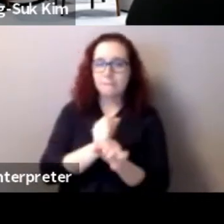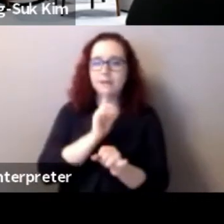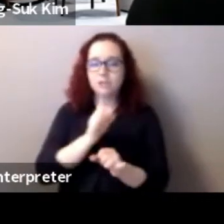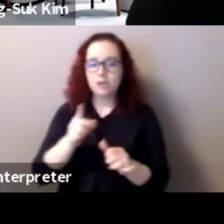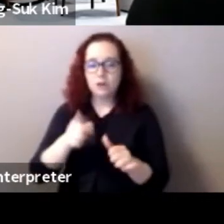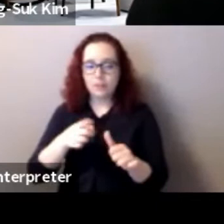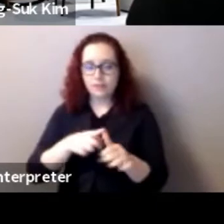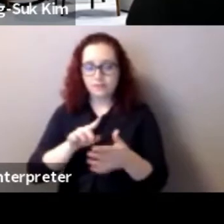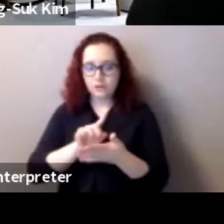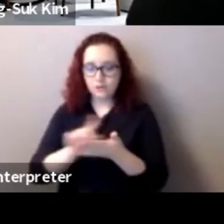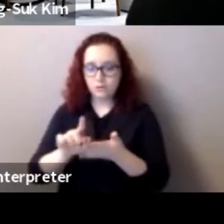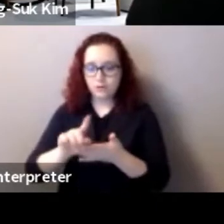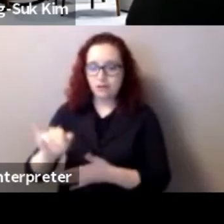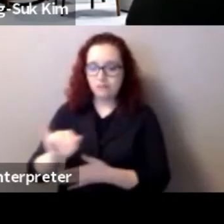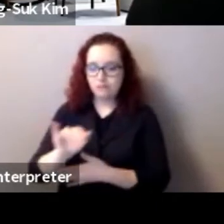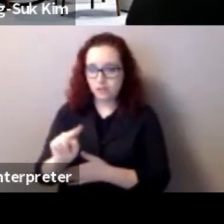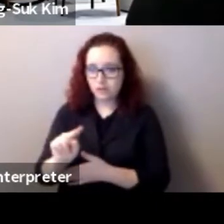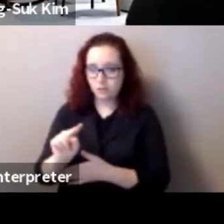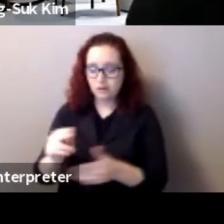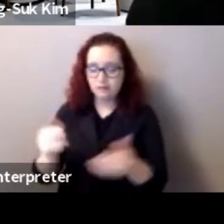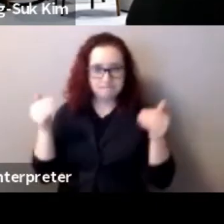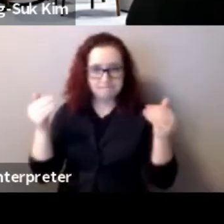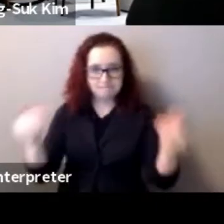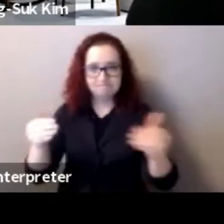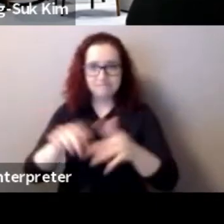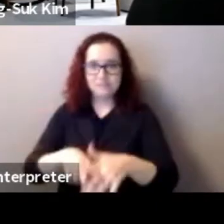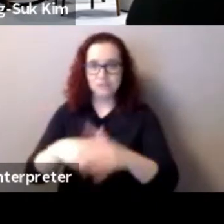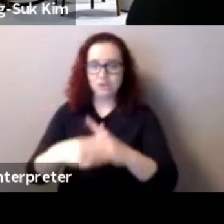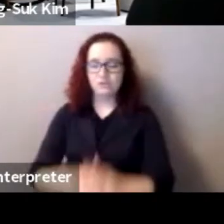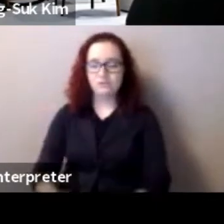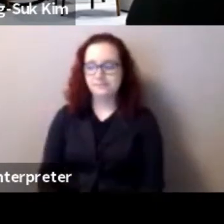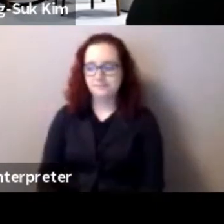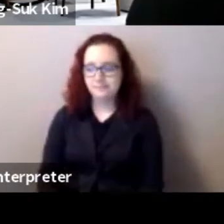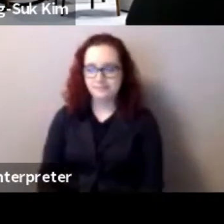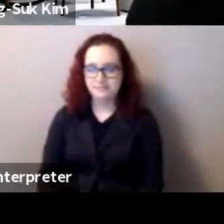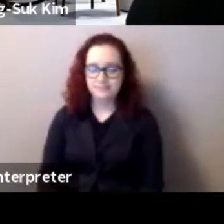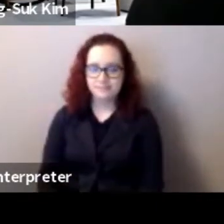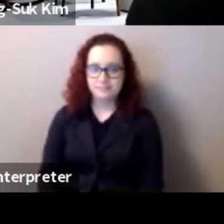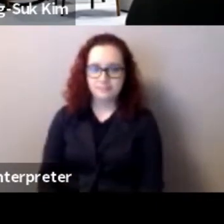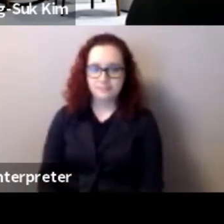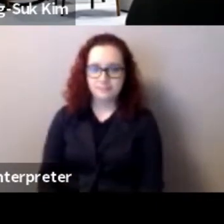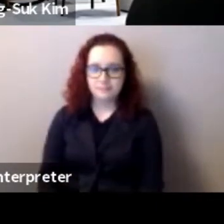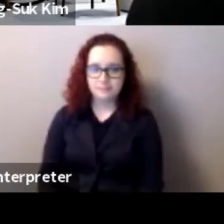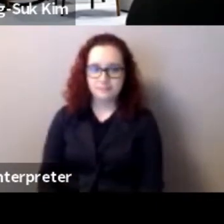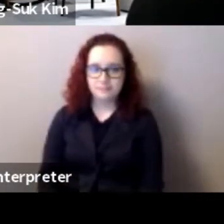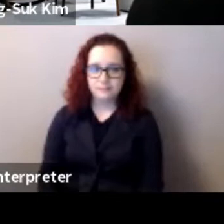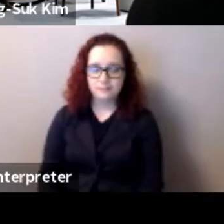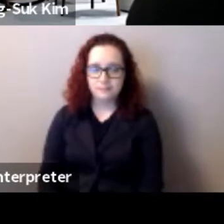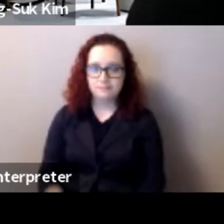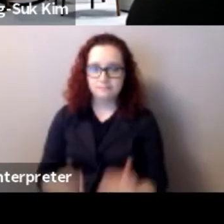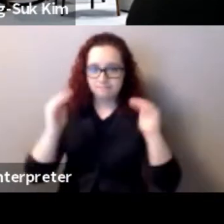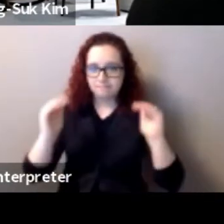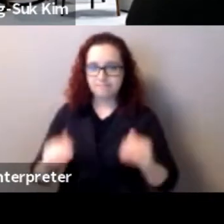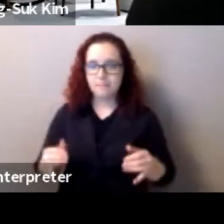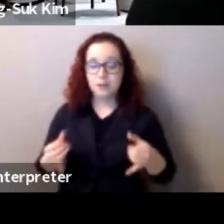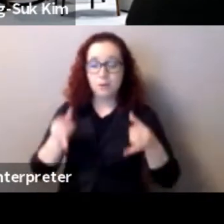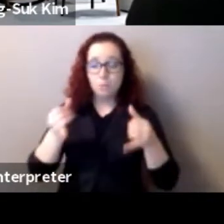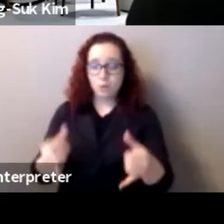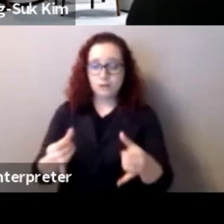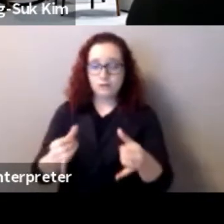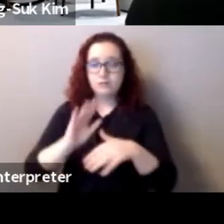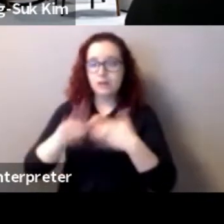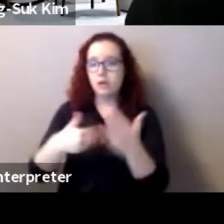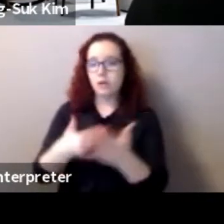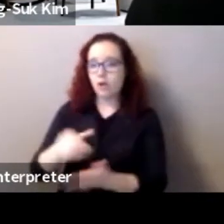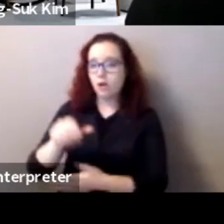week in January, we're set to launch the election. I want to turn briefly to awards. Each SIG per